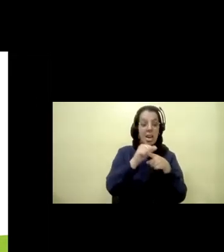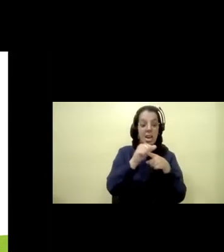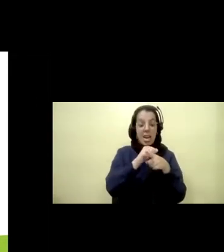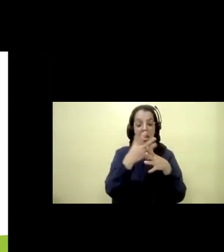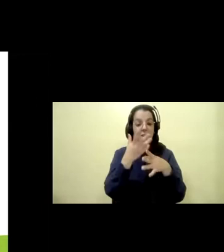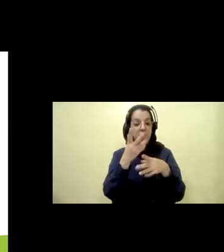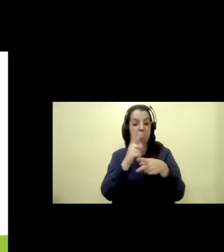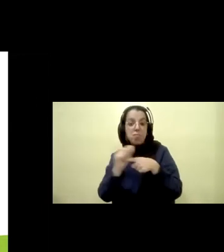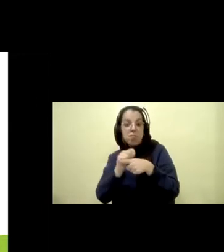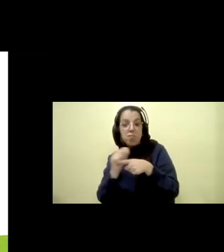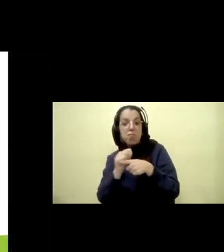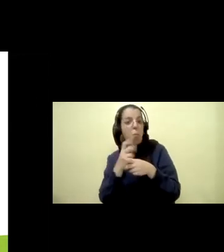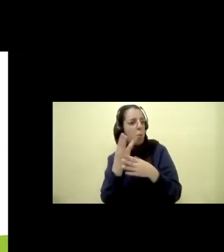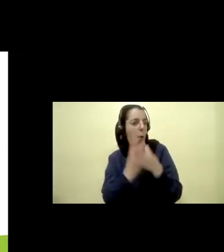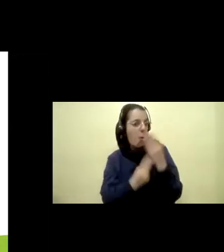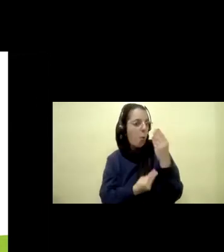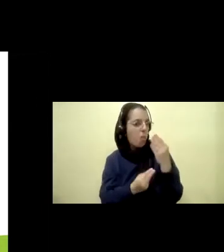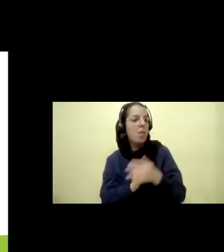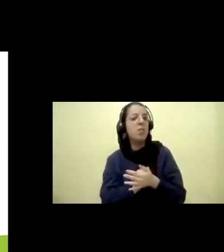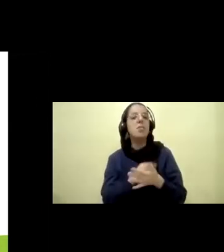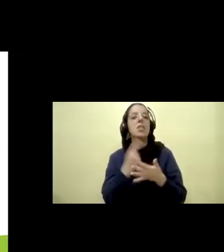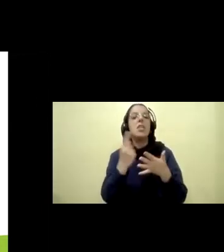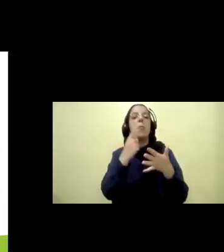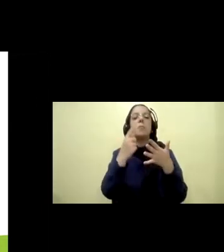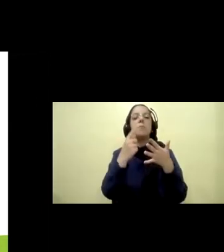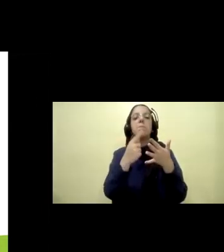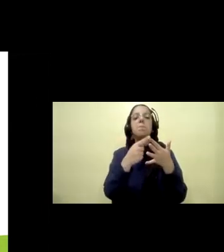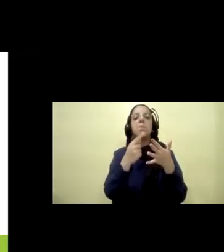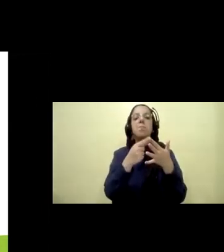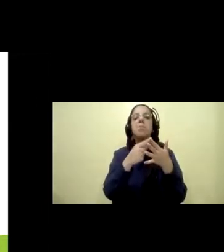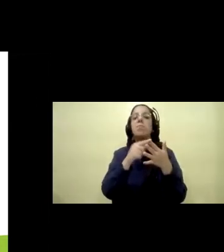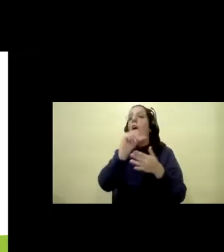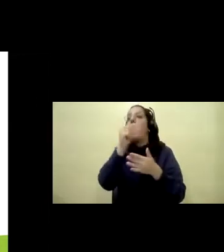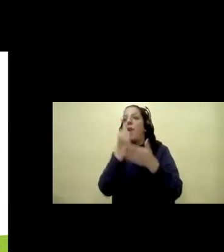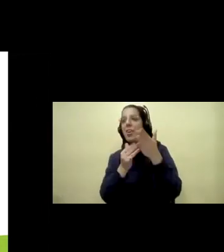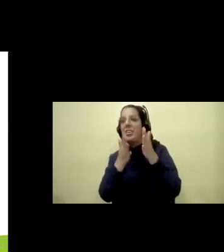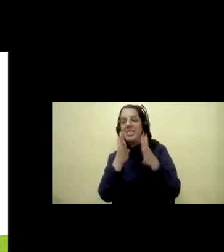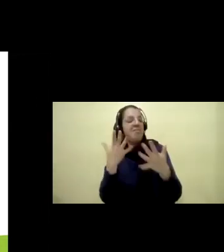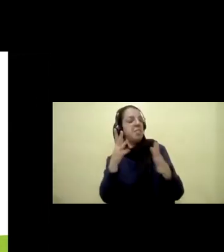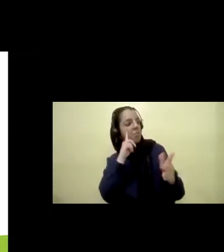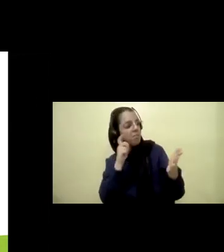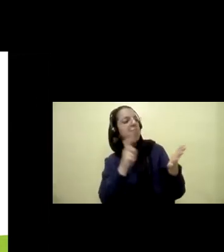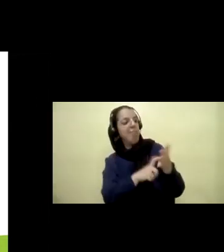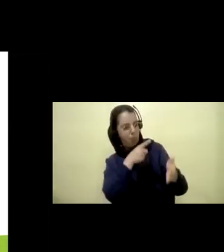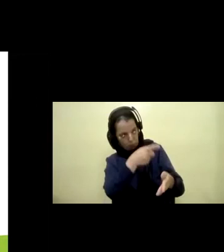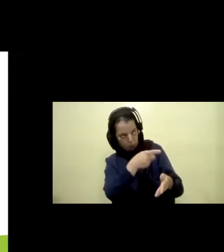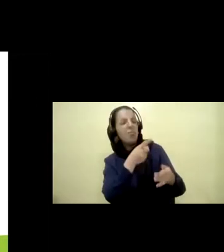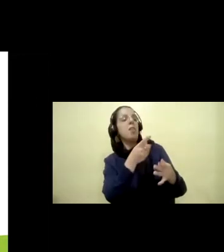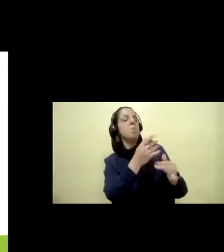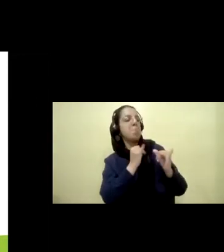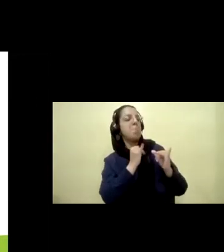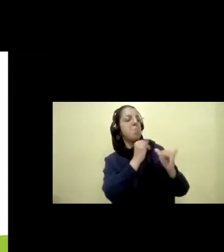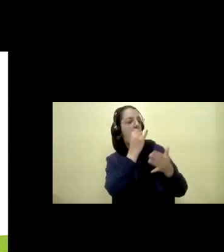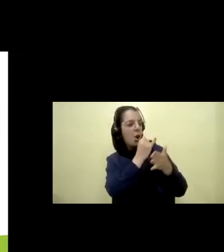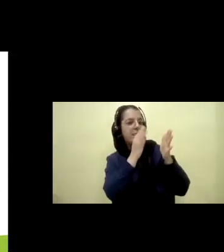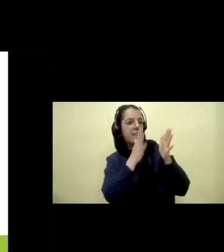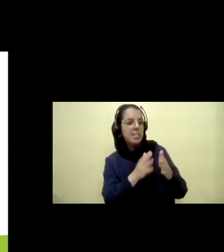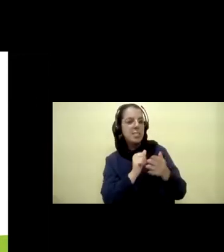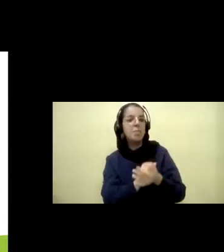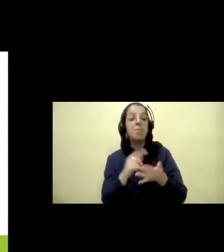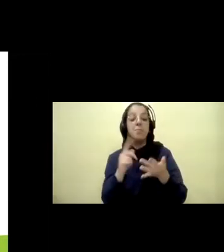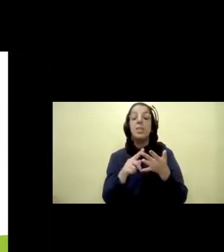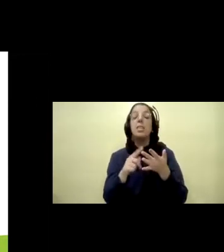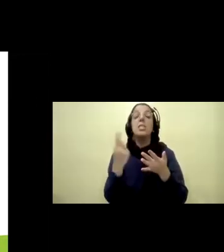who's recognized by artists working in the same artistic field or discipline. Somebody who's practicing their